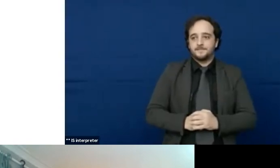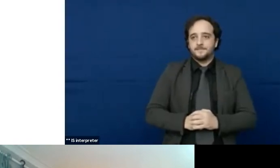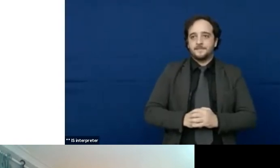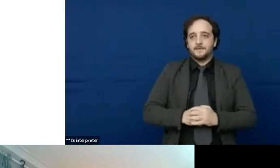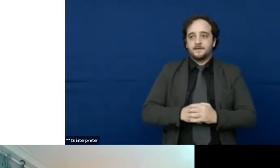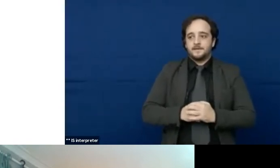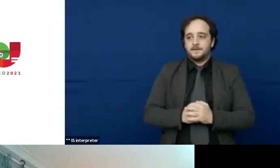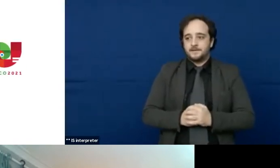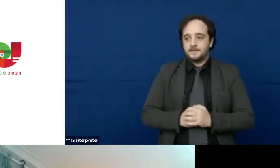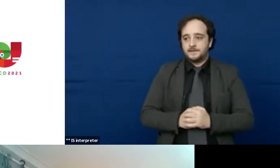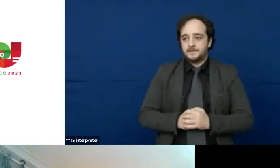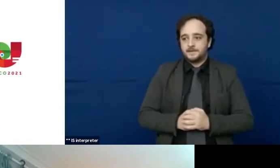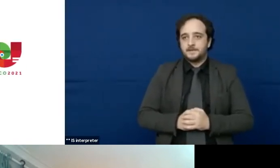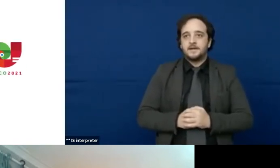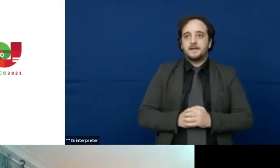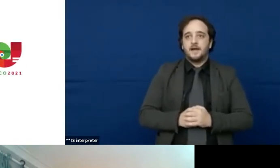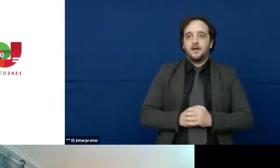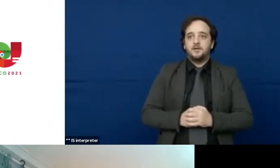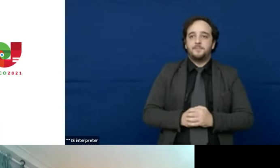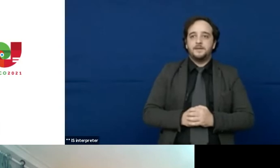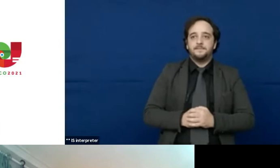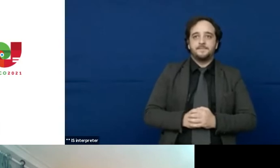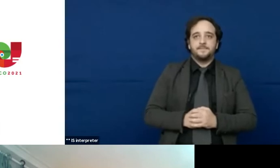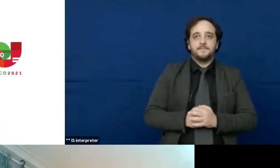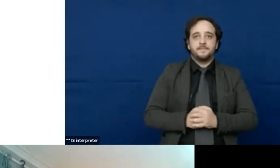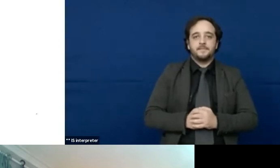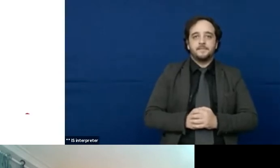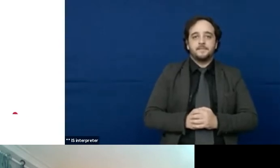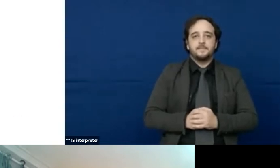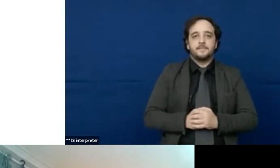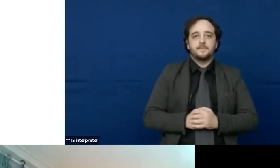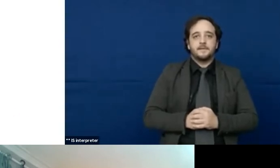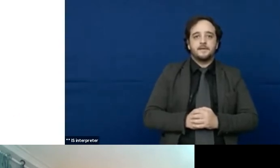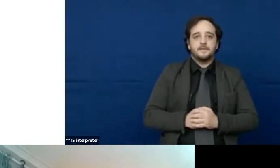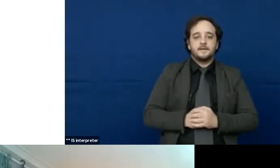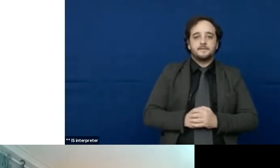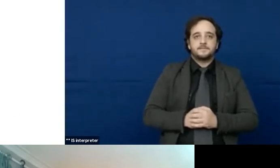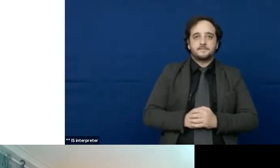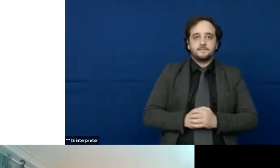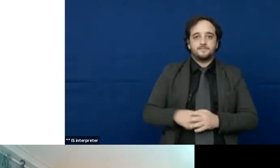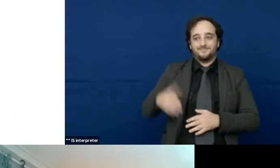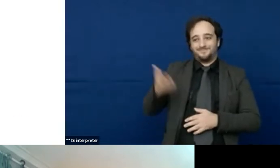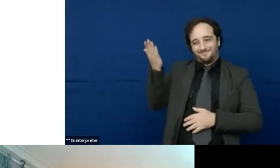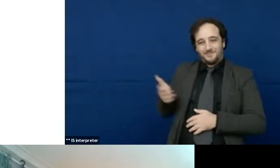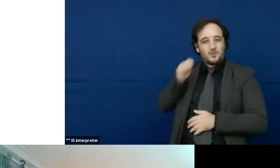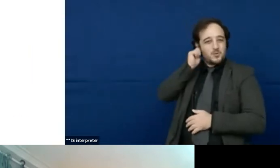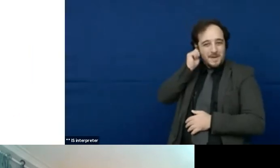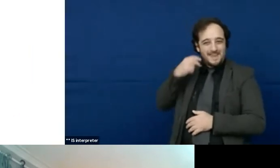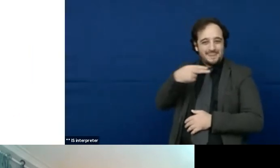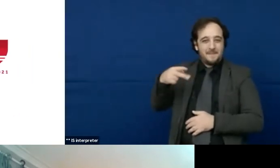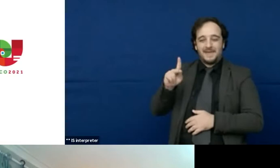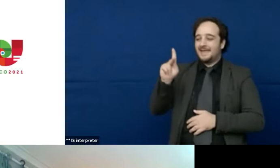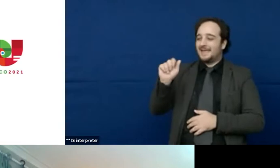to move to our next speaker. I have the pleasure to present the EU Commissioner Jutta